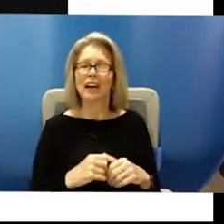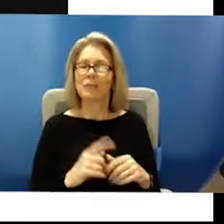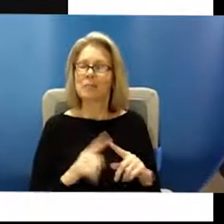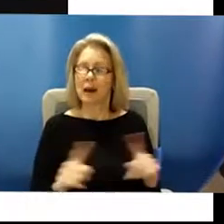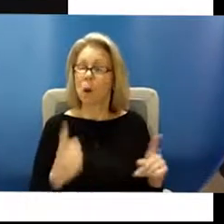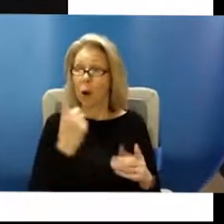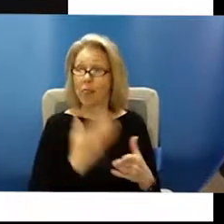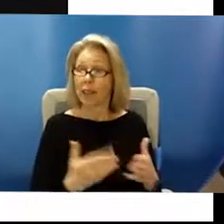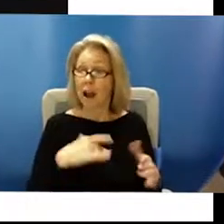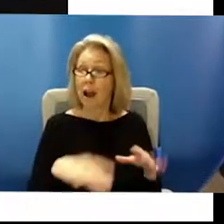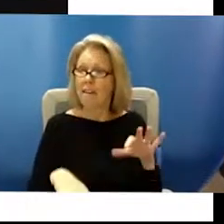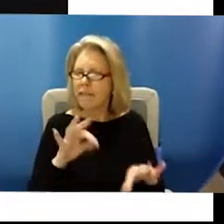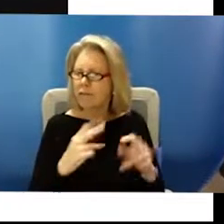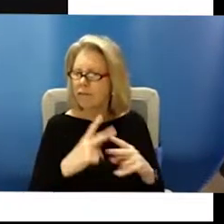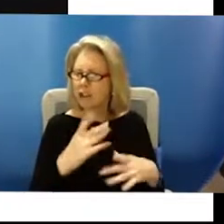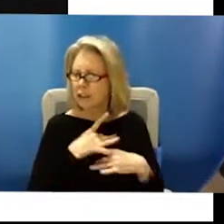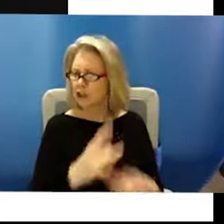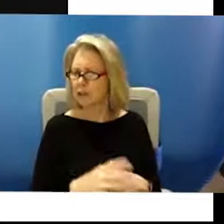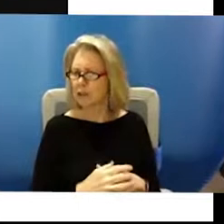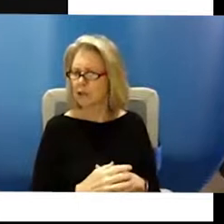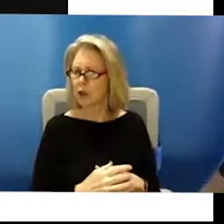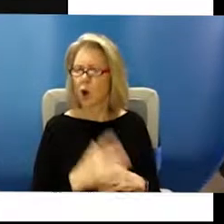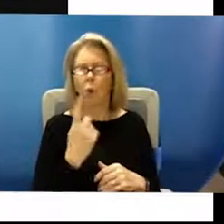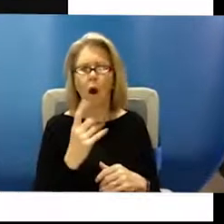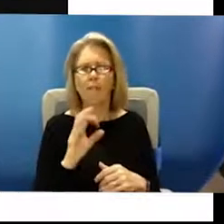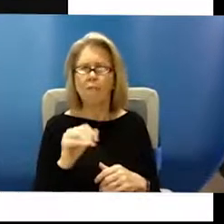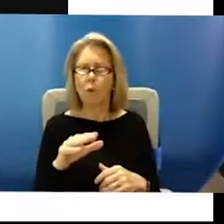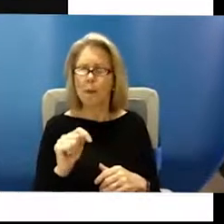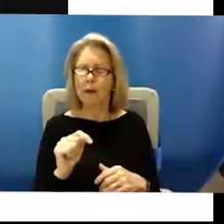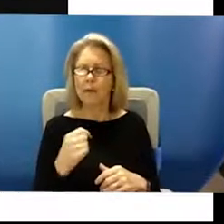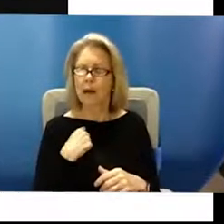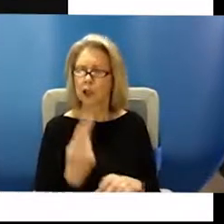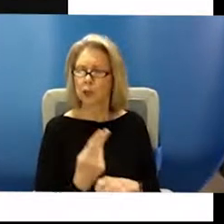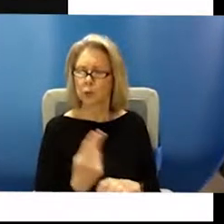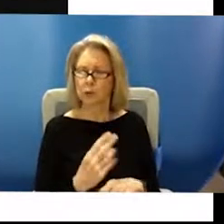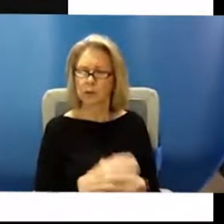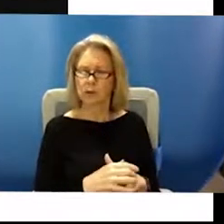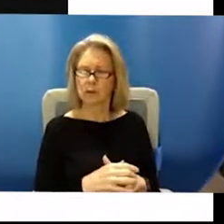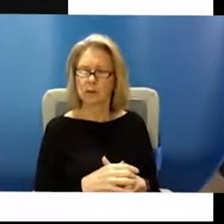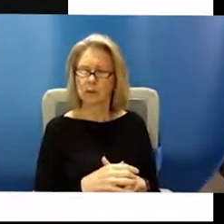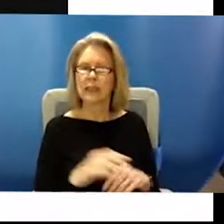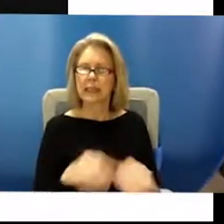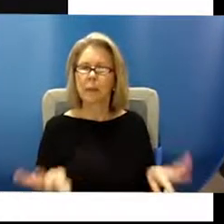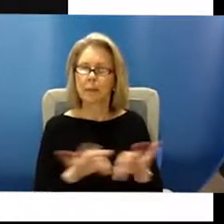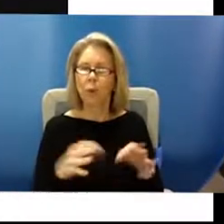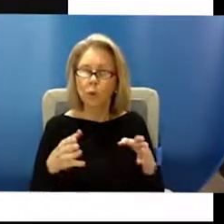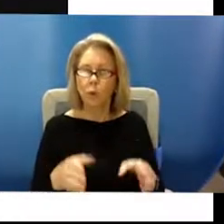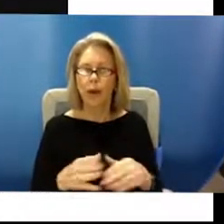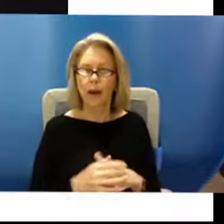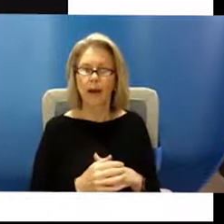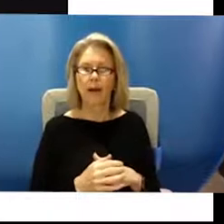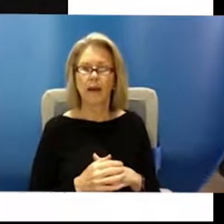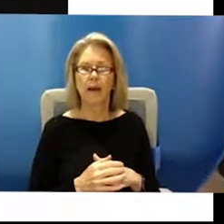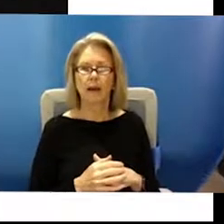we've been offered. But one thing I found really interesting, or one format I used really, I think, in an